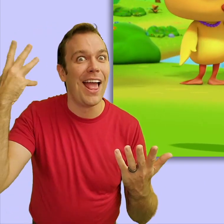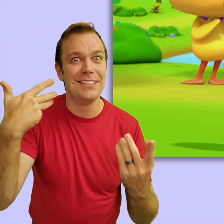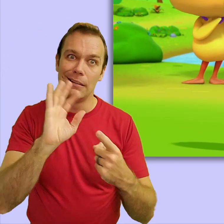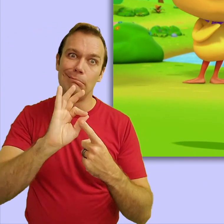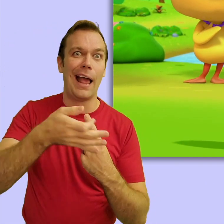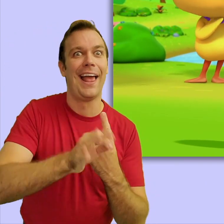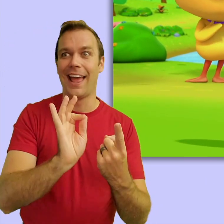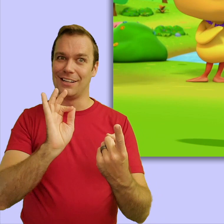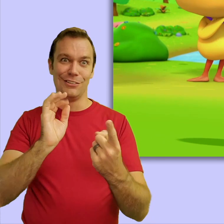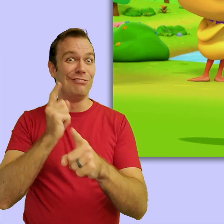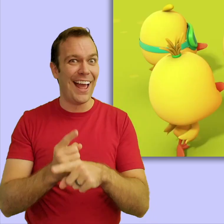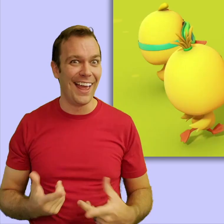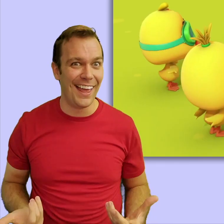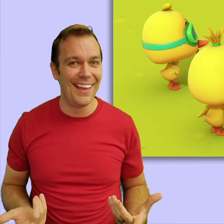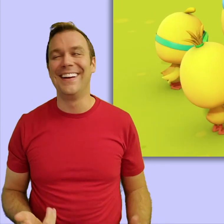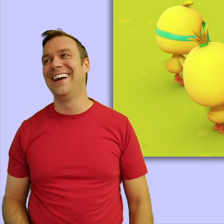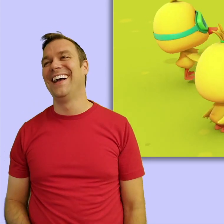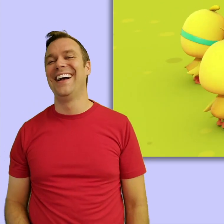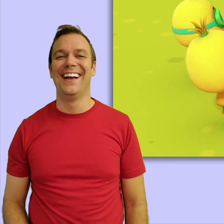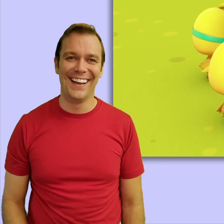just bananas.